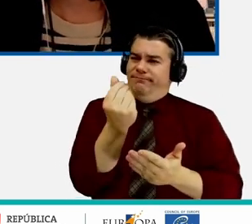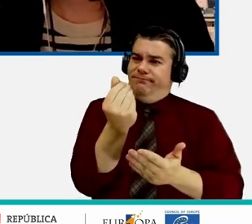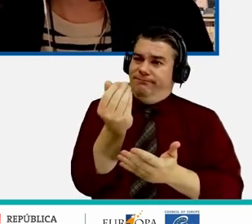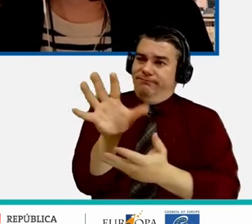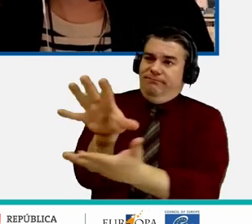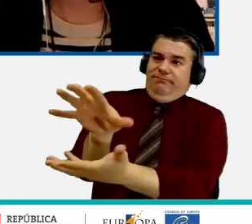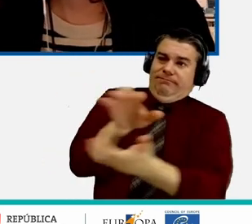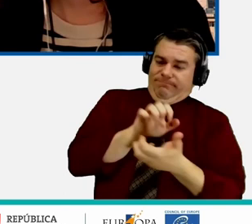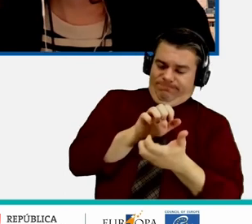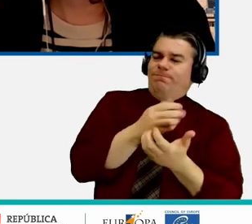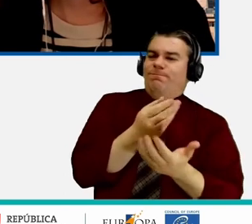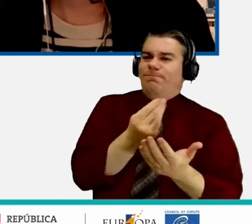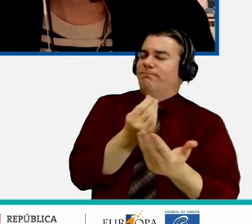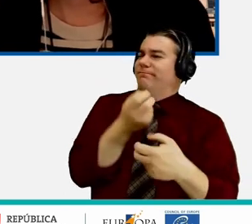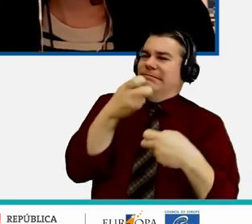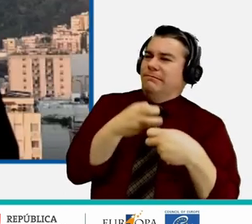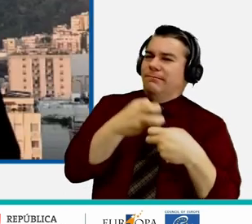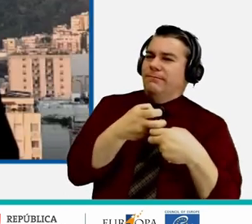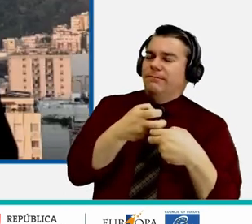and how to overcome them?